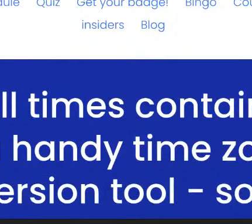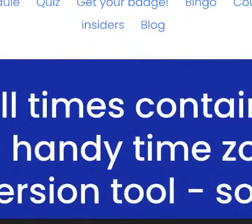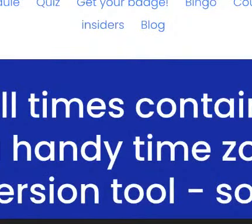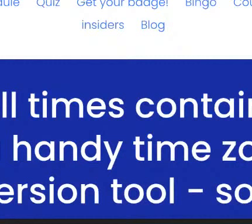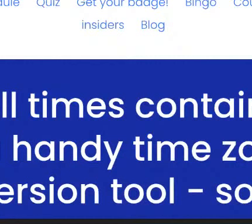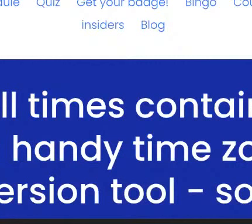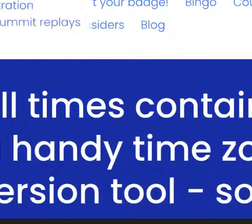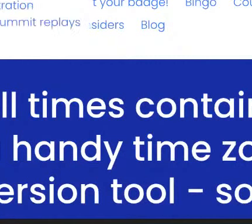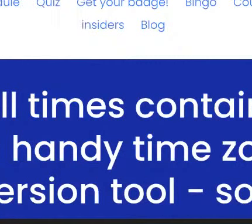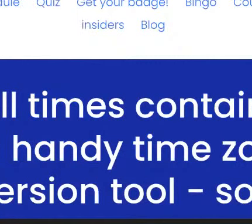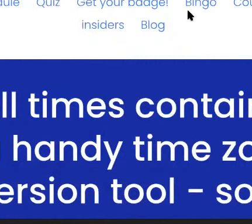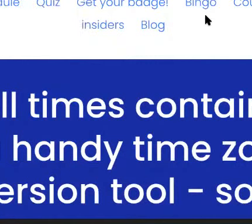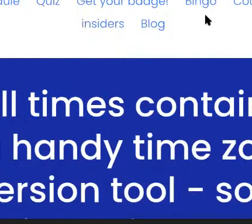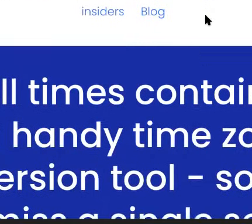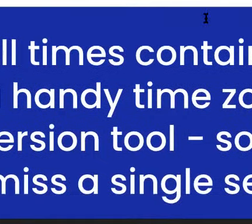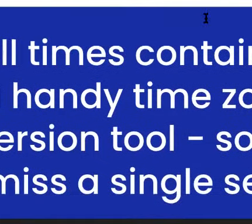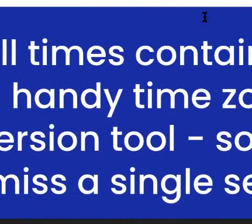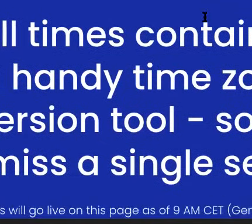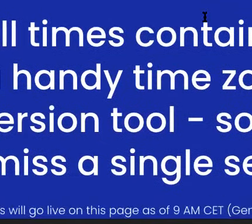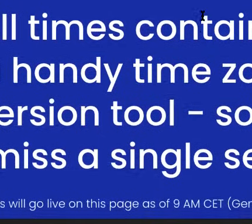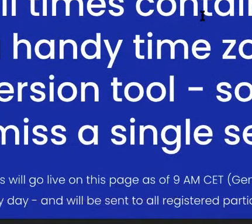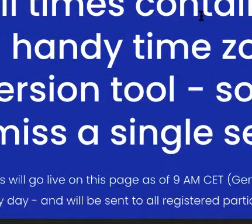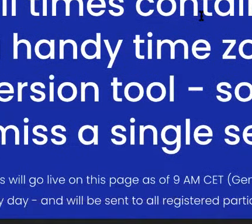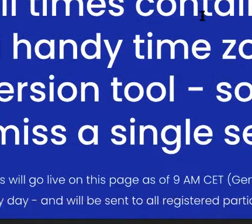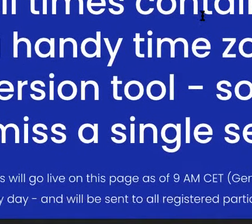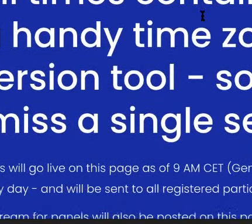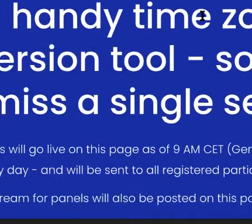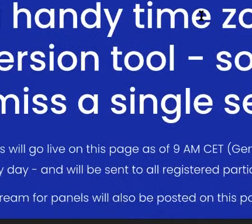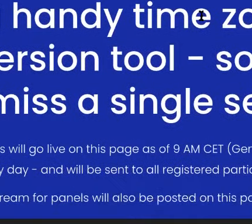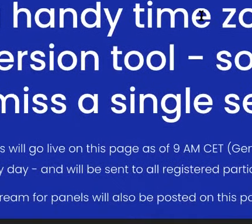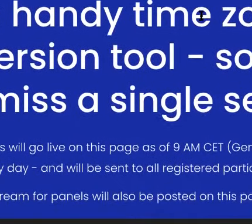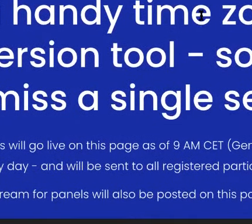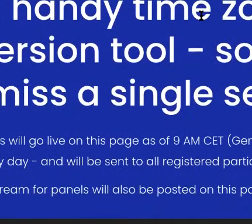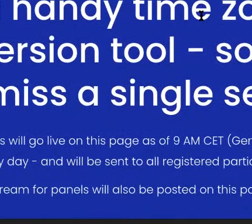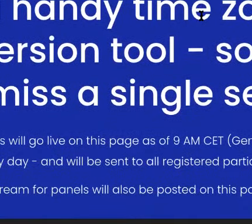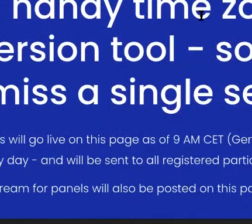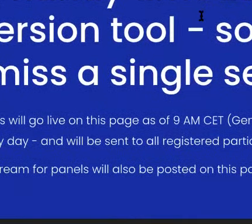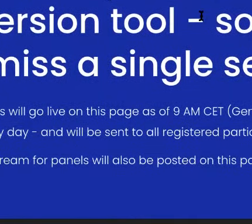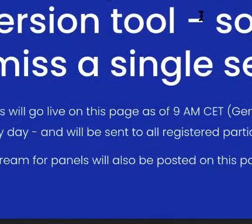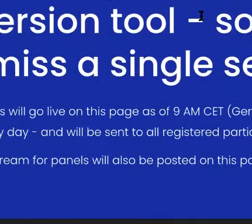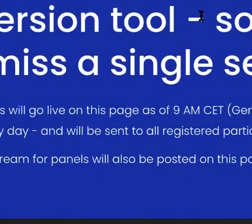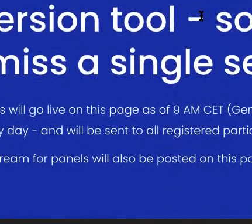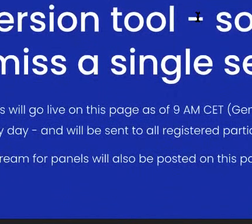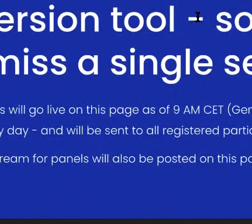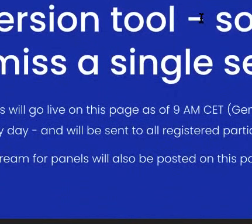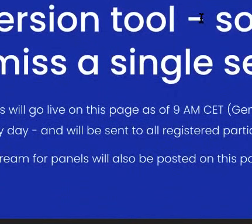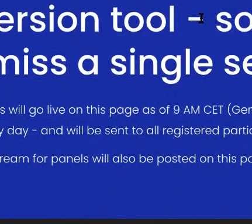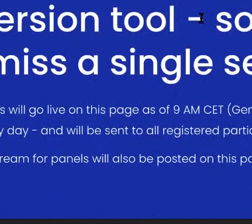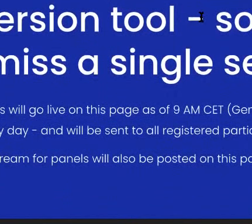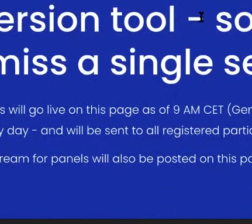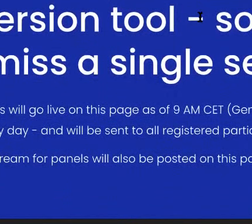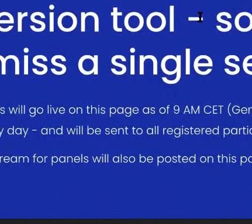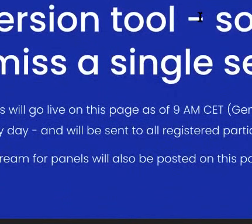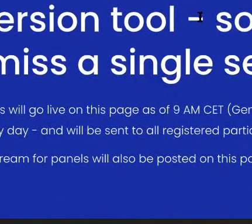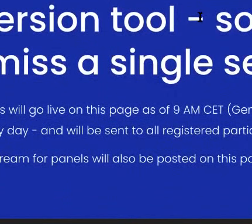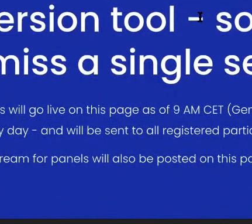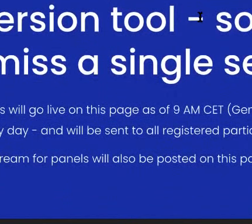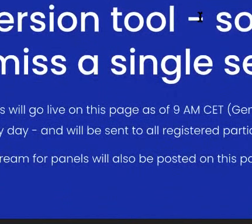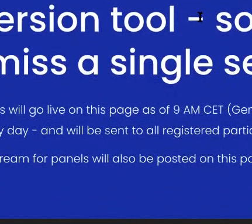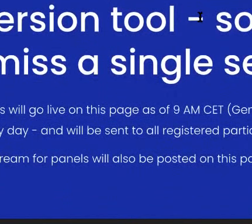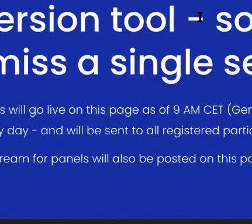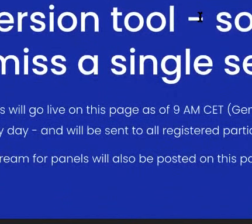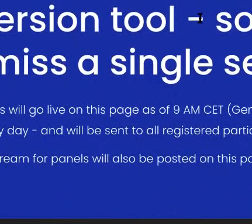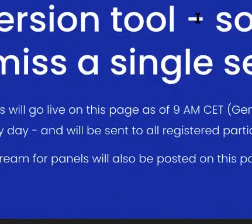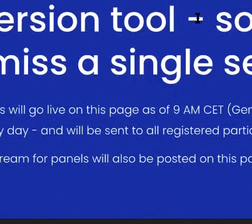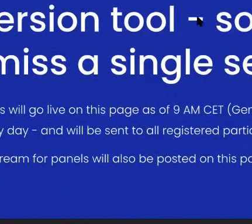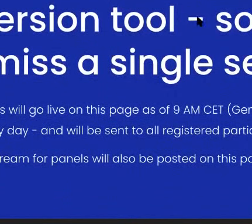tfw.rocks schedule. That will show you the entire schedule for the summit. And as you can see